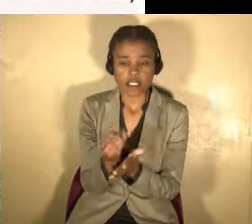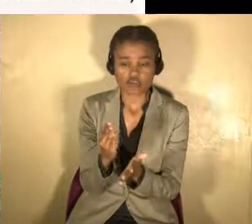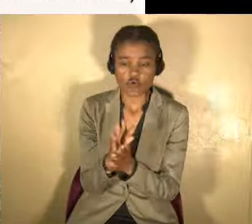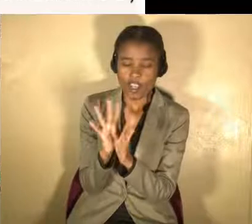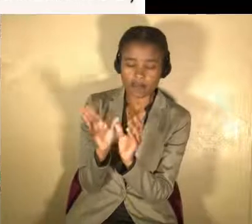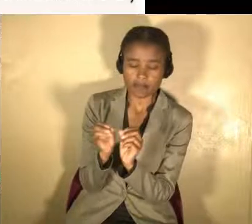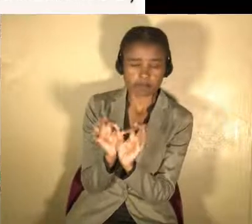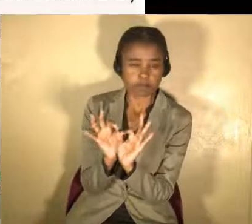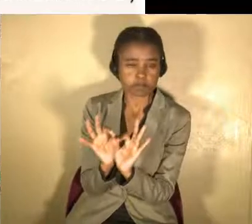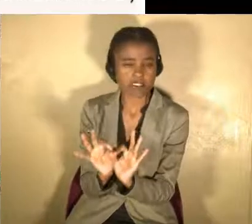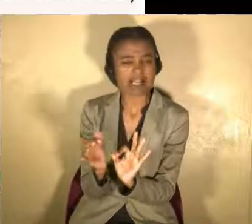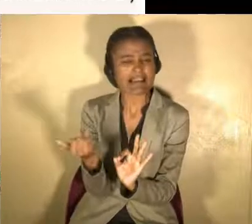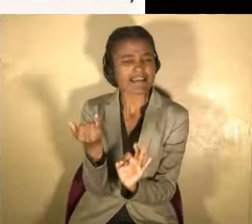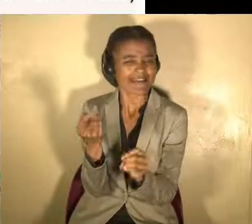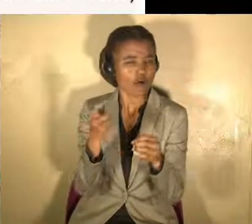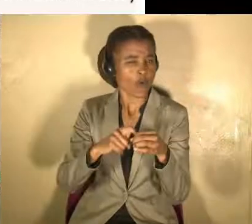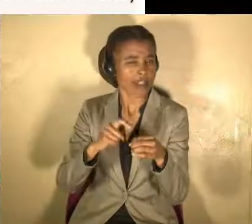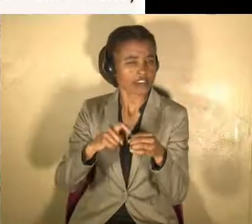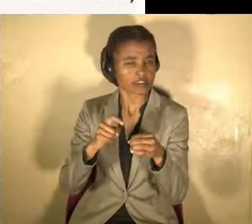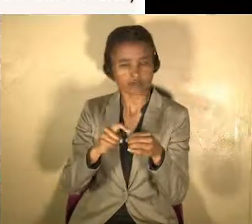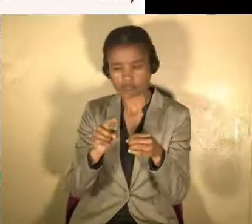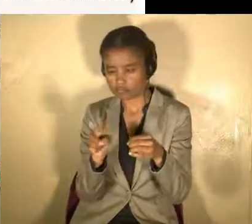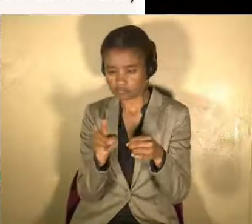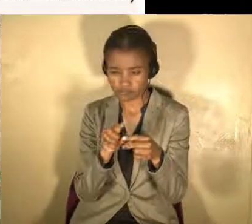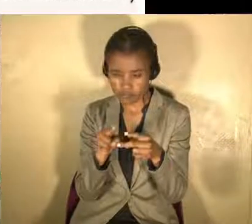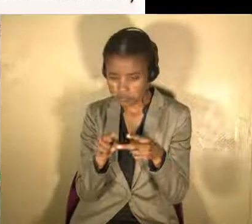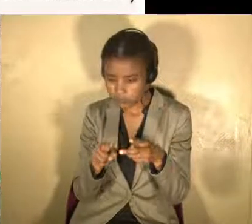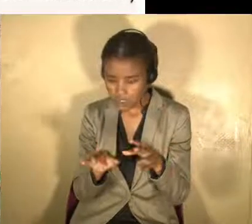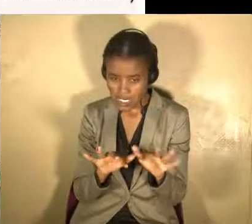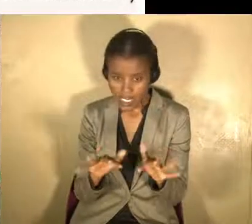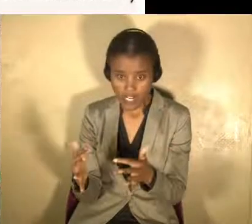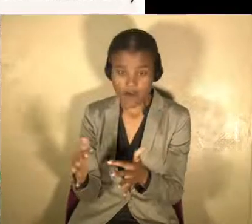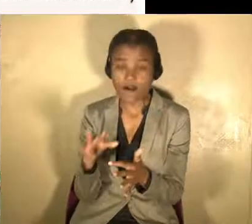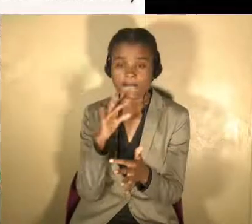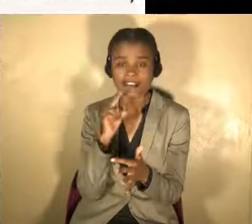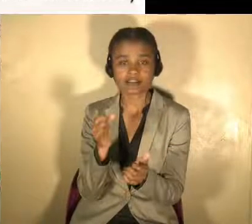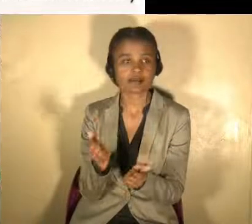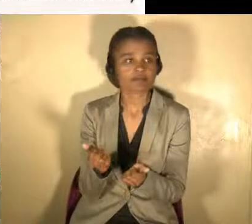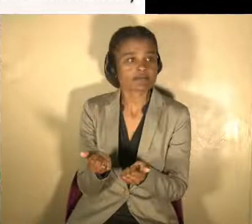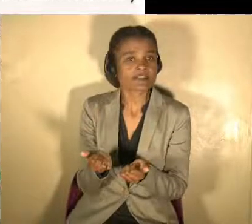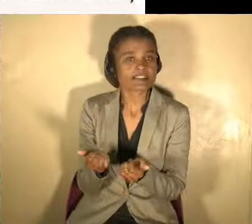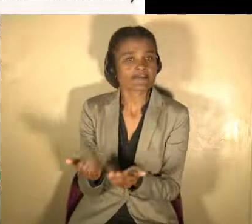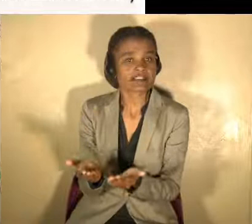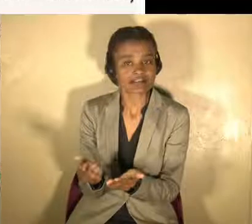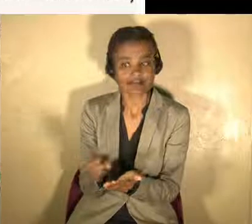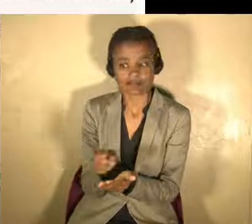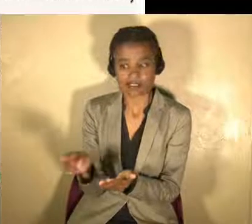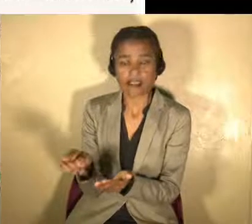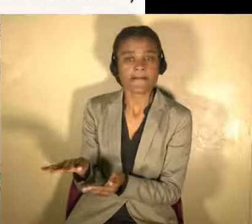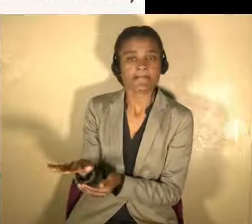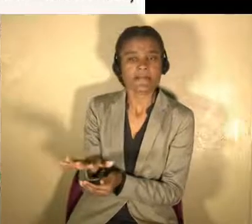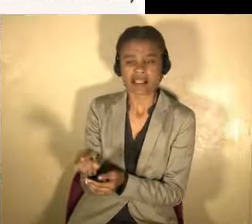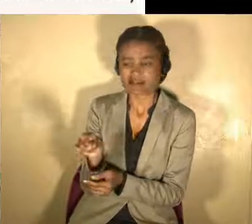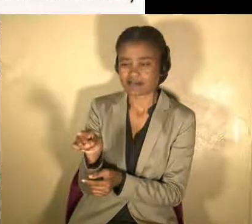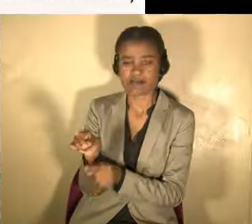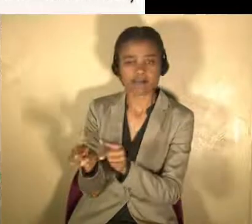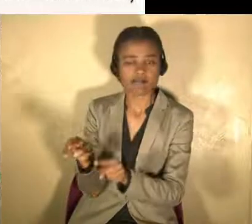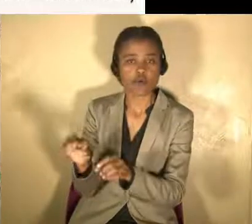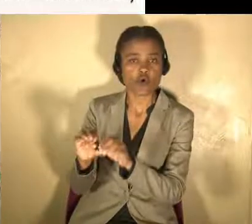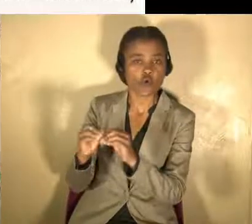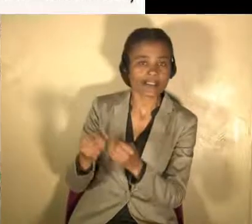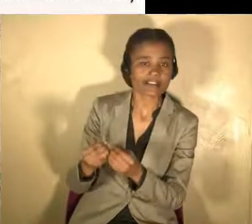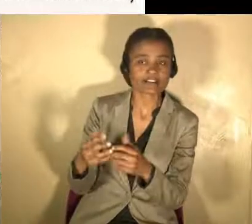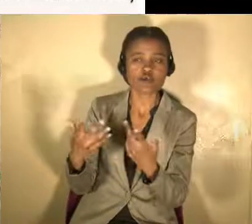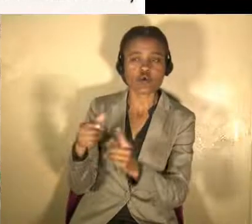link with the provision of supervision services of these foster placements. And through this amendment, then the